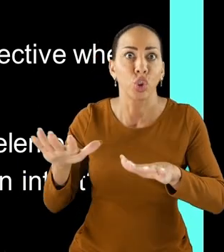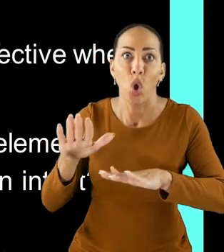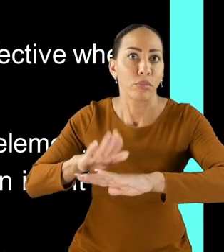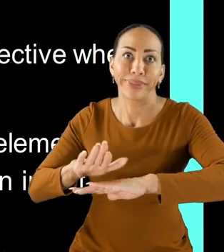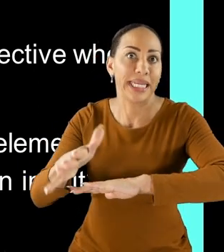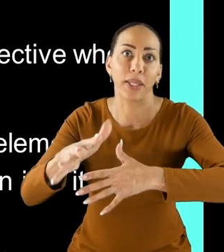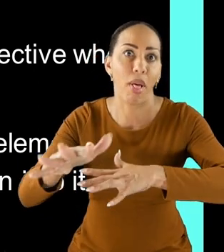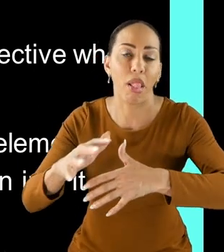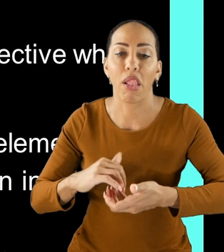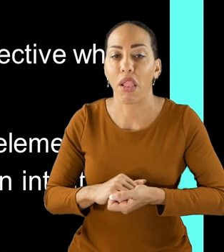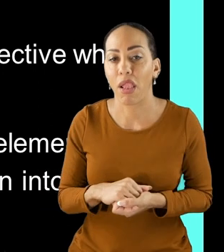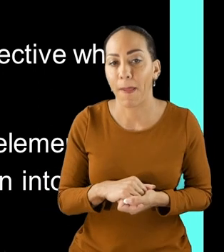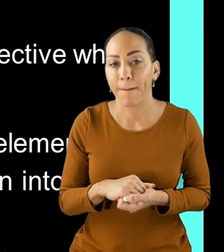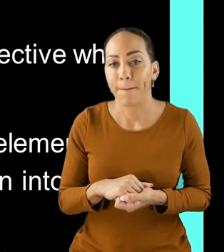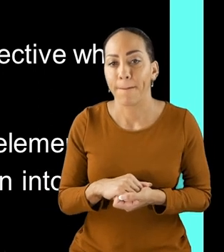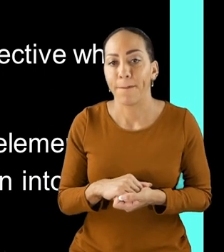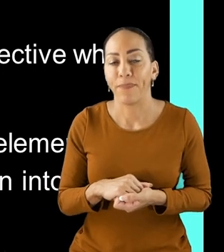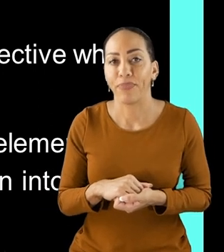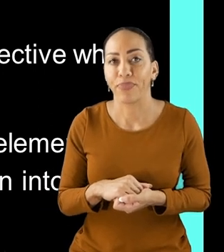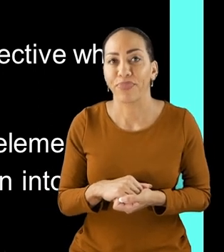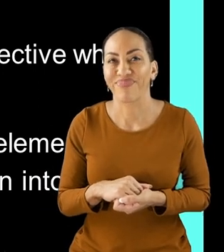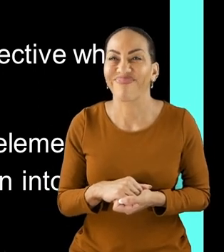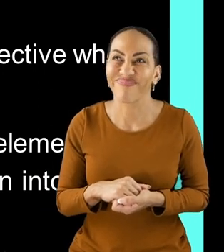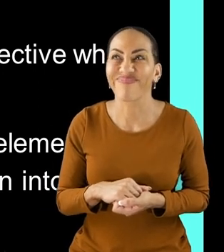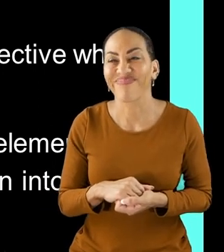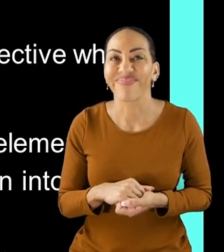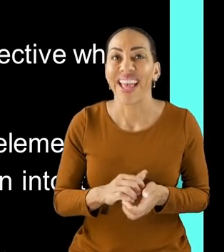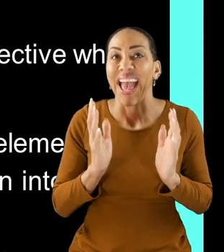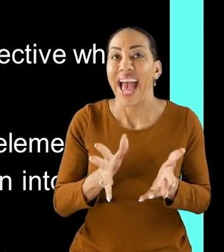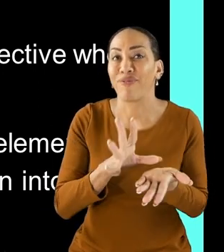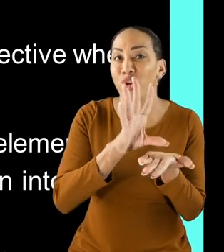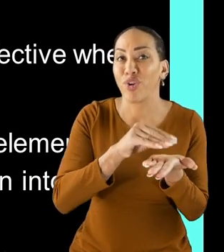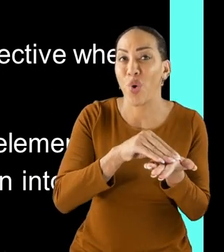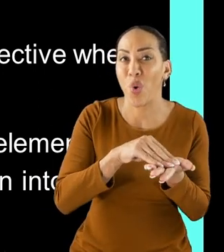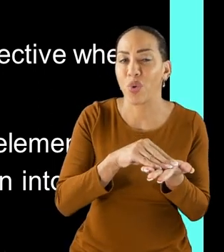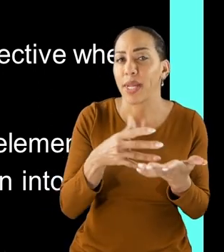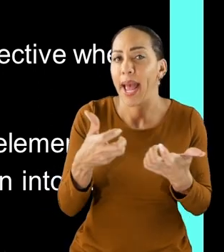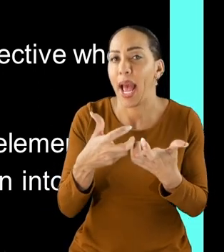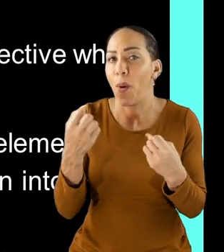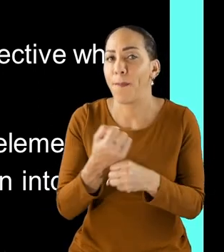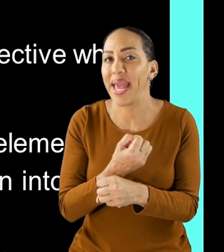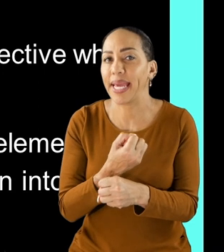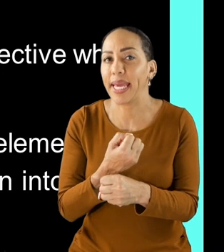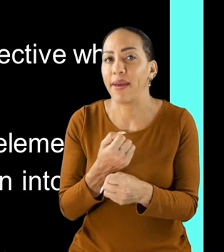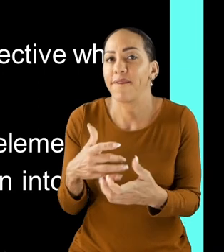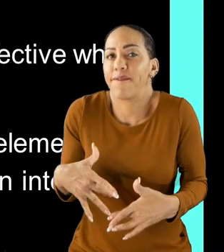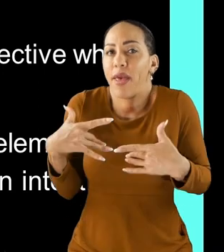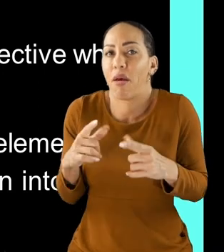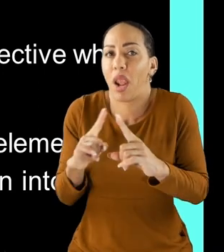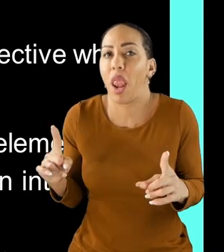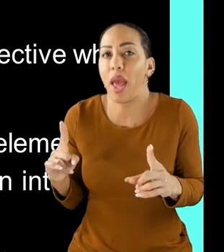a question about how to make live theatre feel live when it has that filmic character, and whether to fight that or whether to lean into